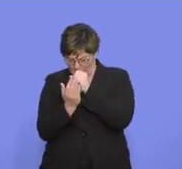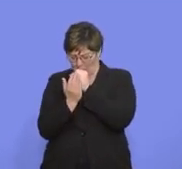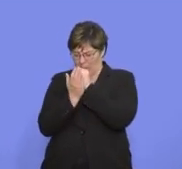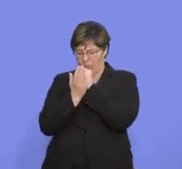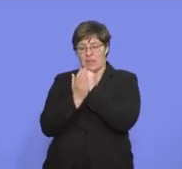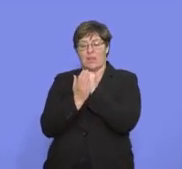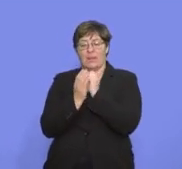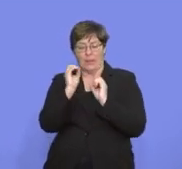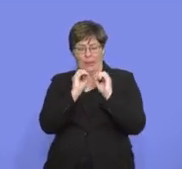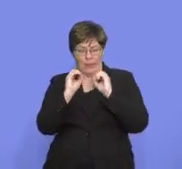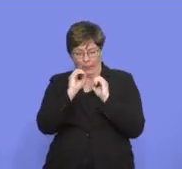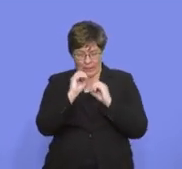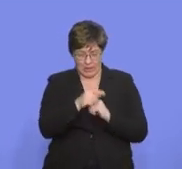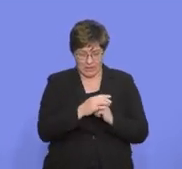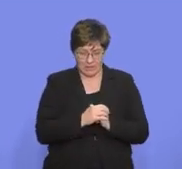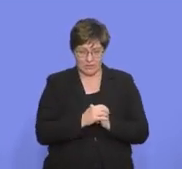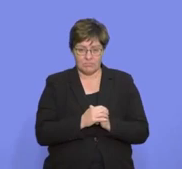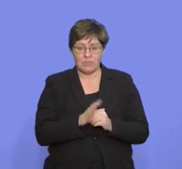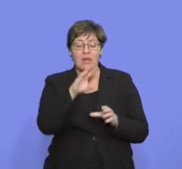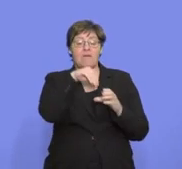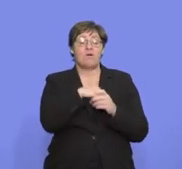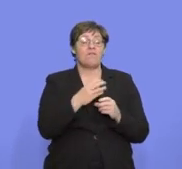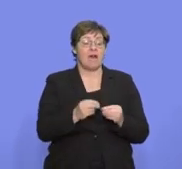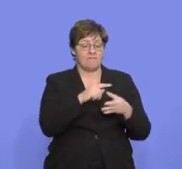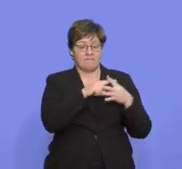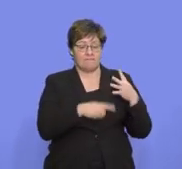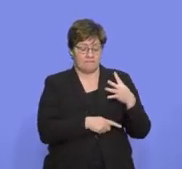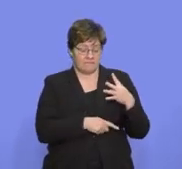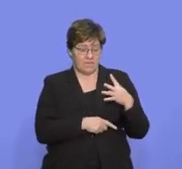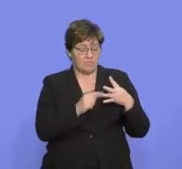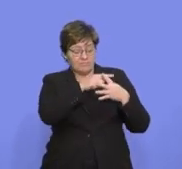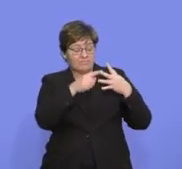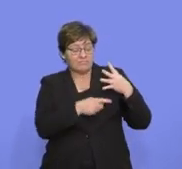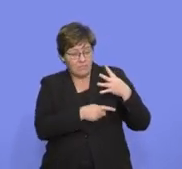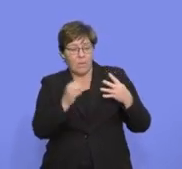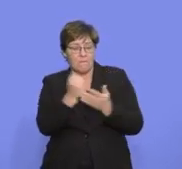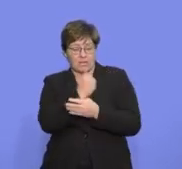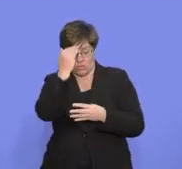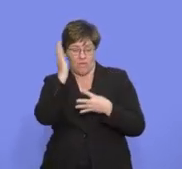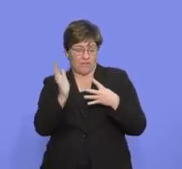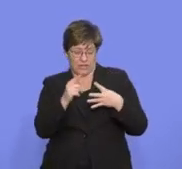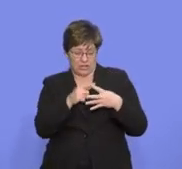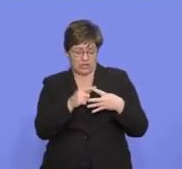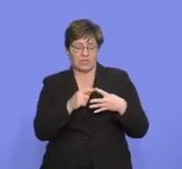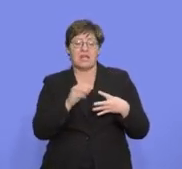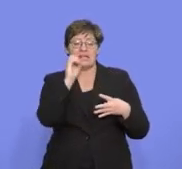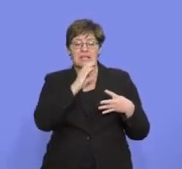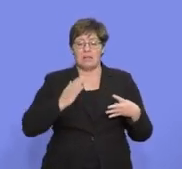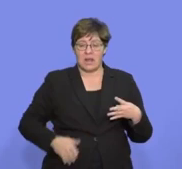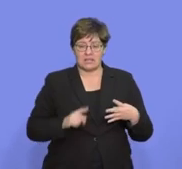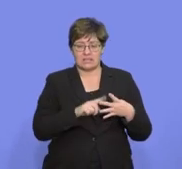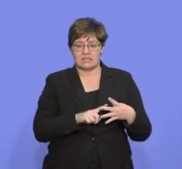little things. Now you've got the following parts, and these are the only parts that you need to know: the cell